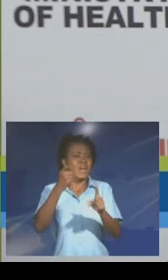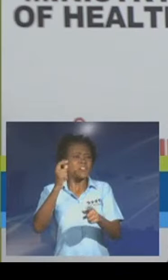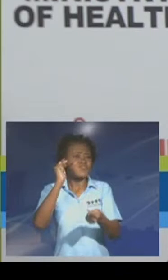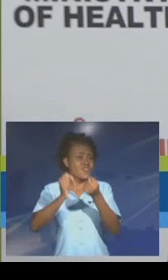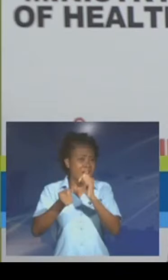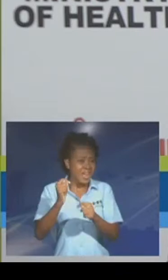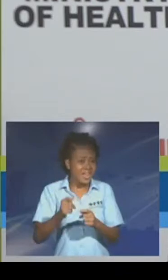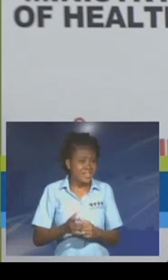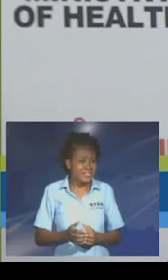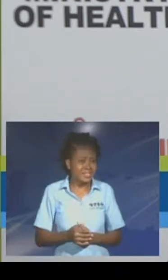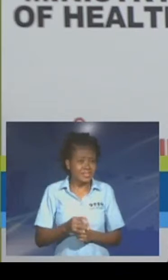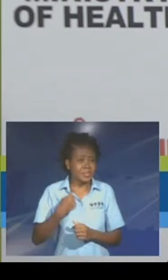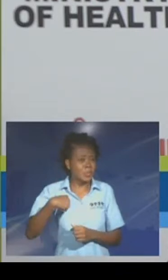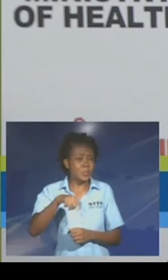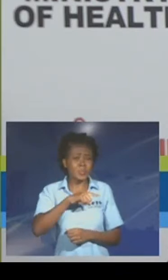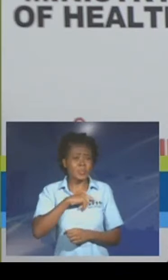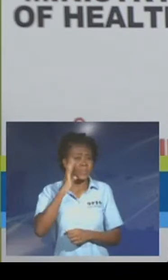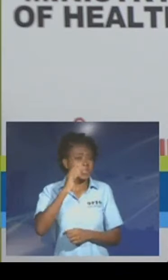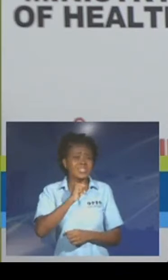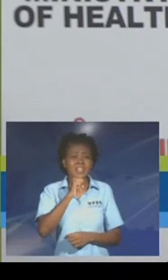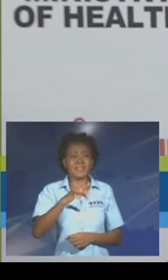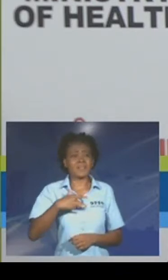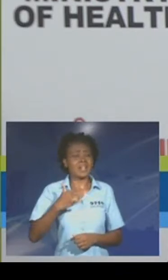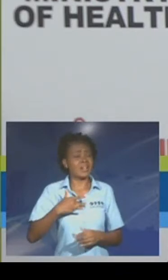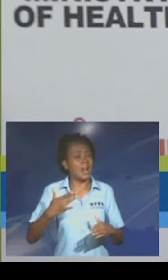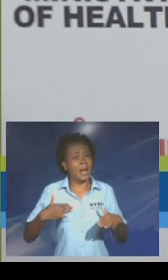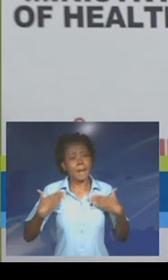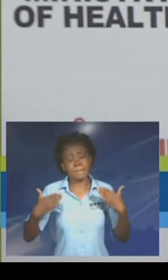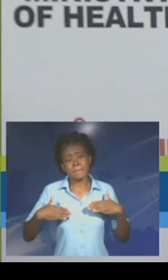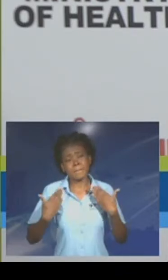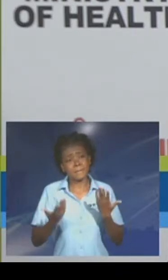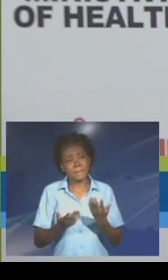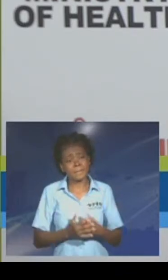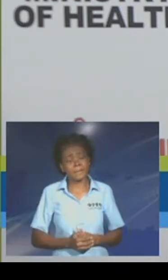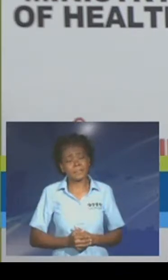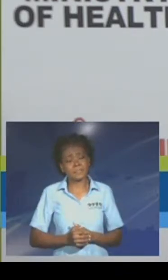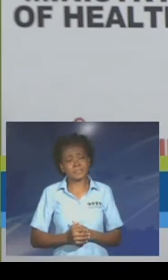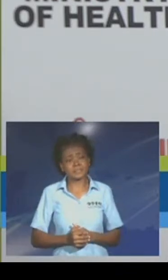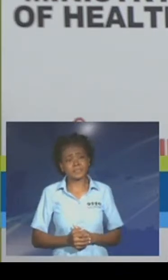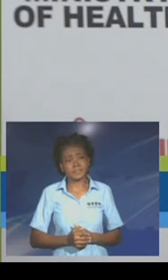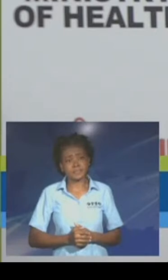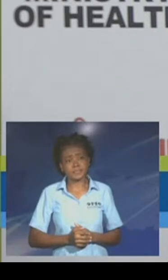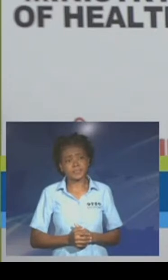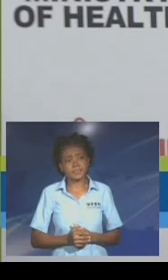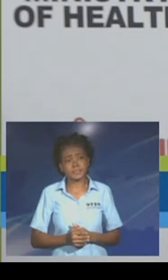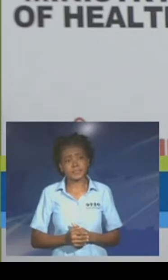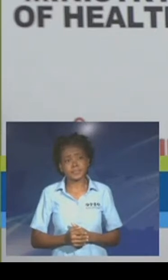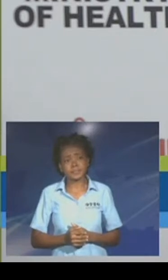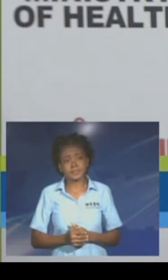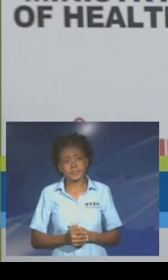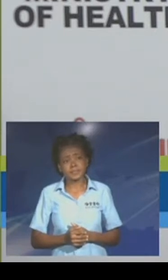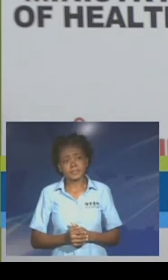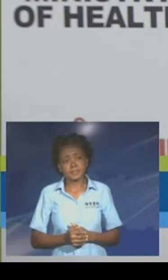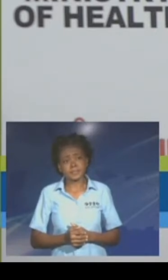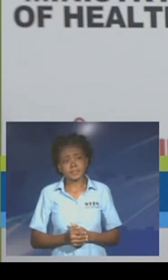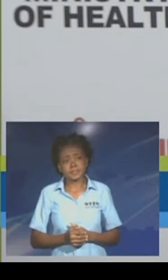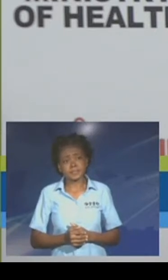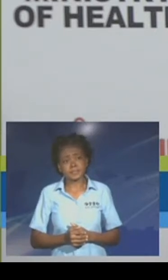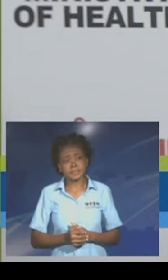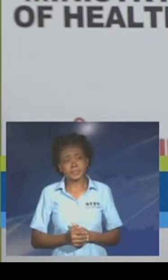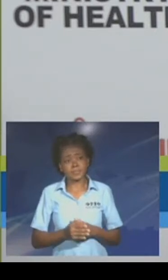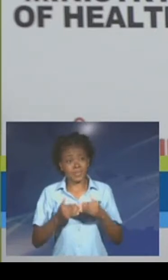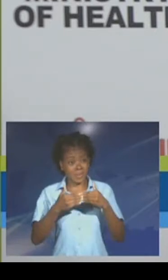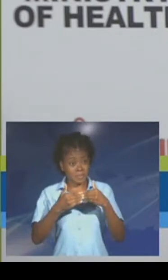people. This is an area of public health that has the potential to affect any one of